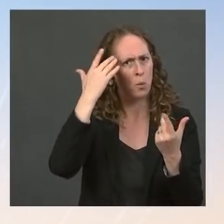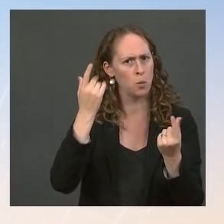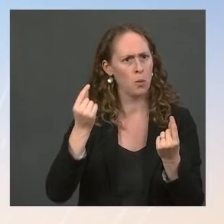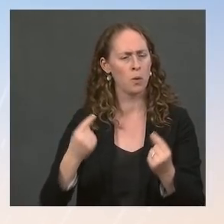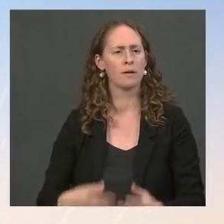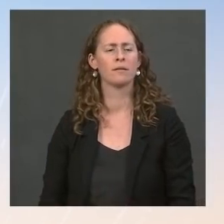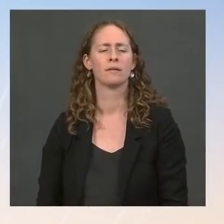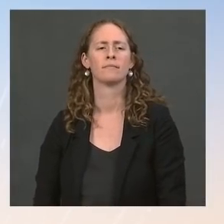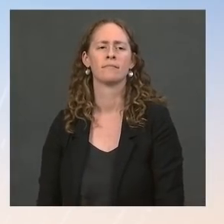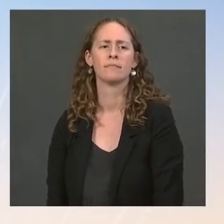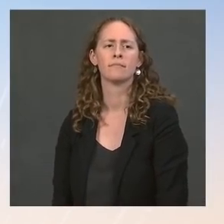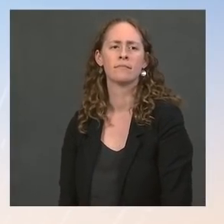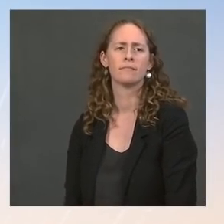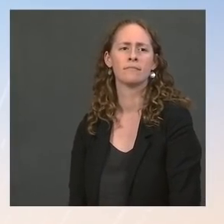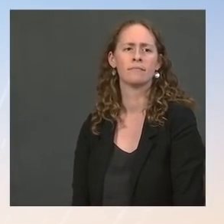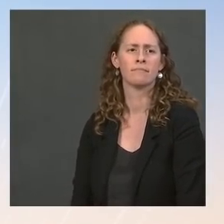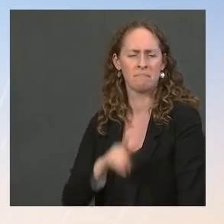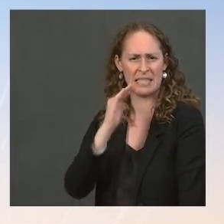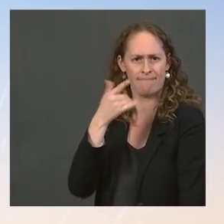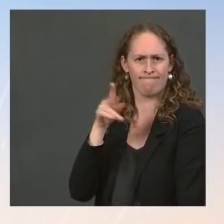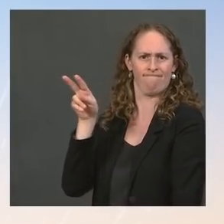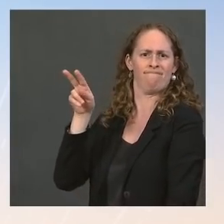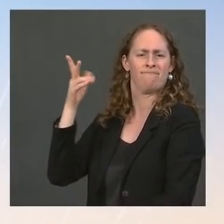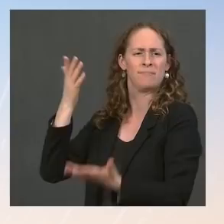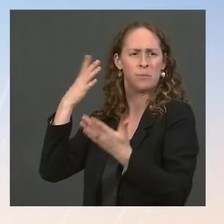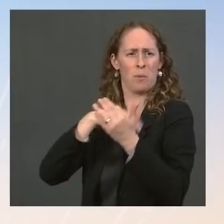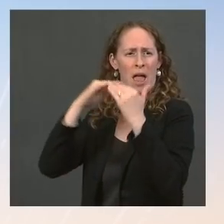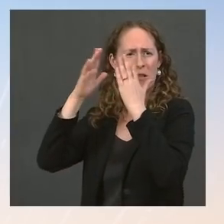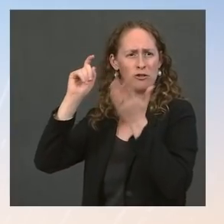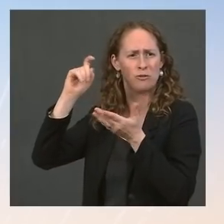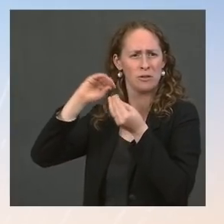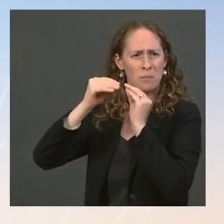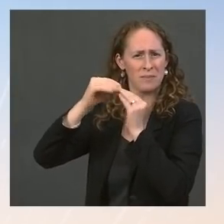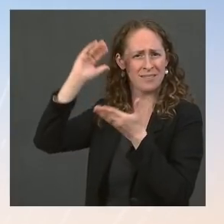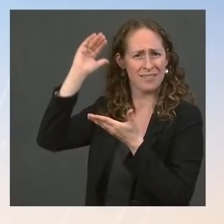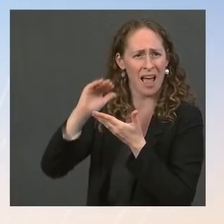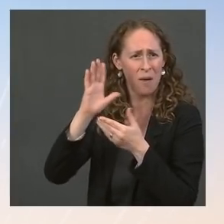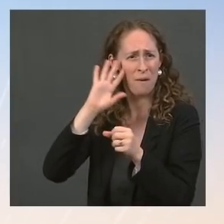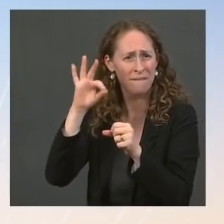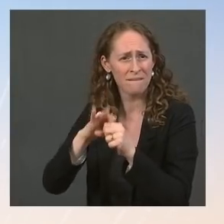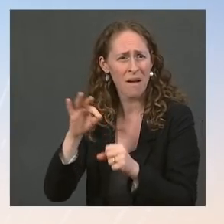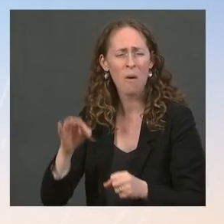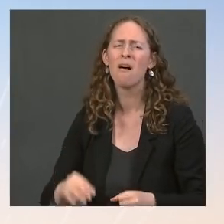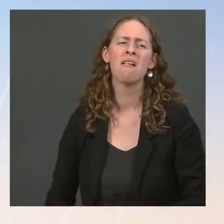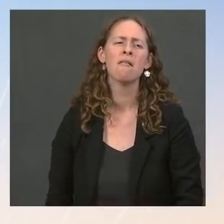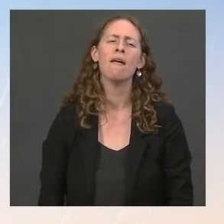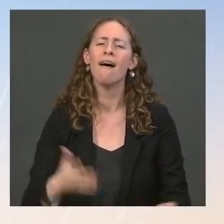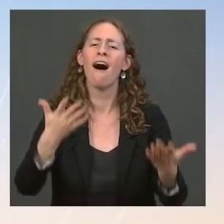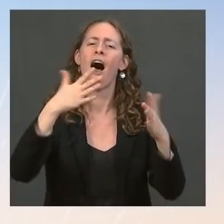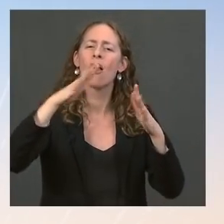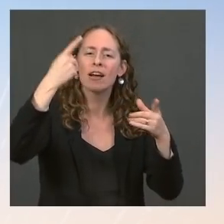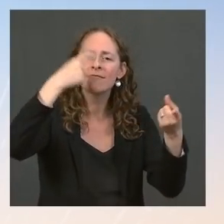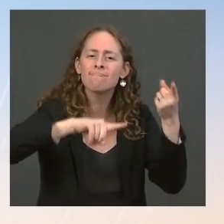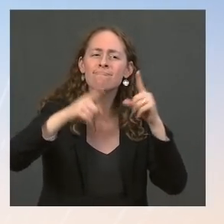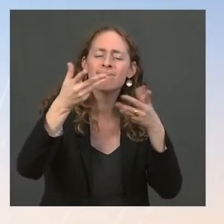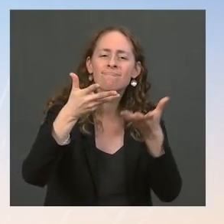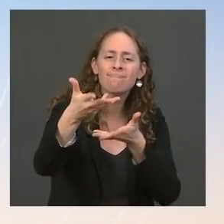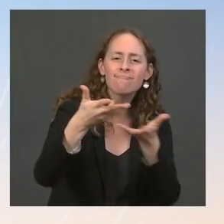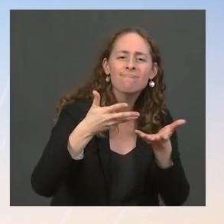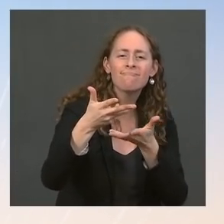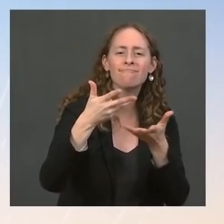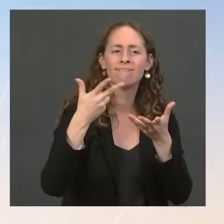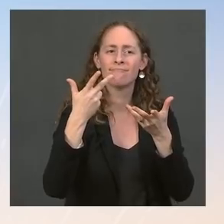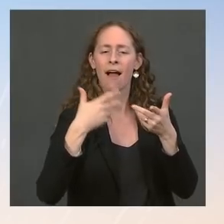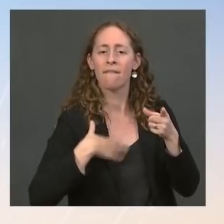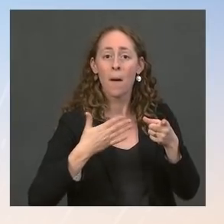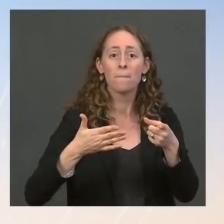was, that the number would have to come down in order to secure those votes? Well, we've always said there would be a compromise. There would need to be. And I would